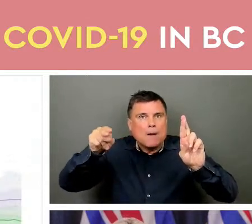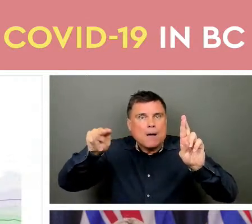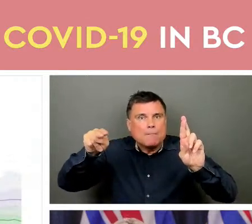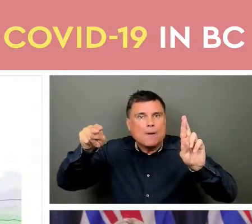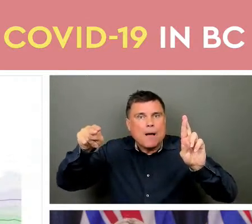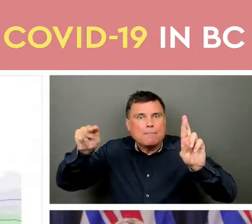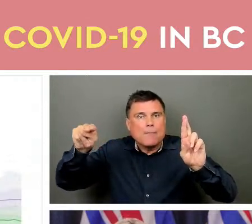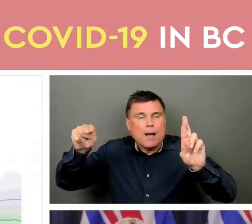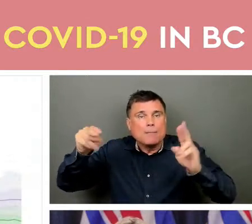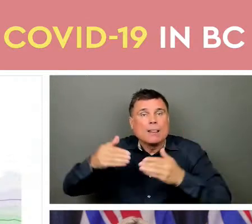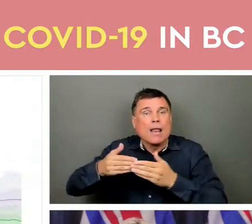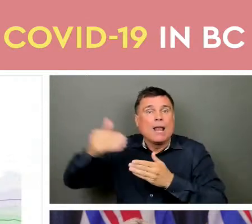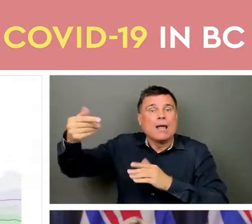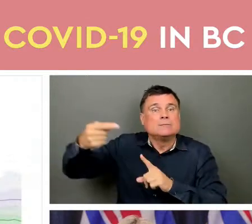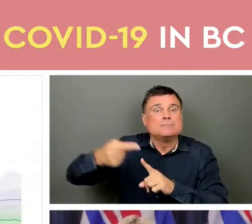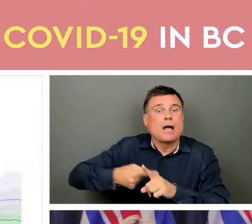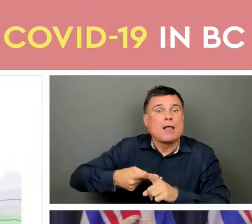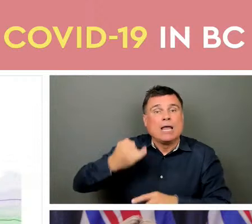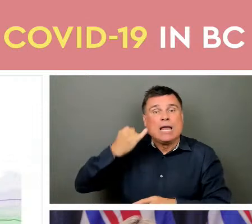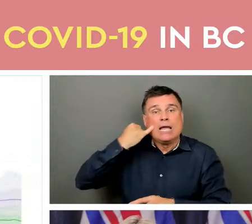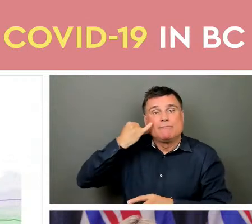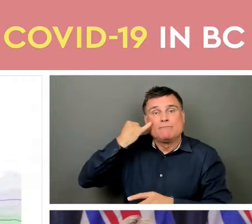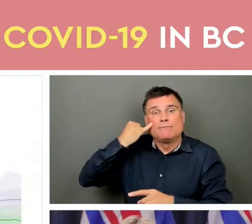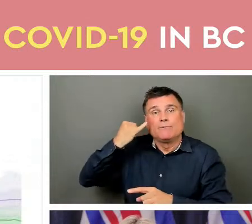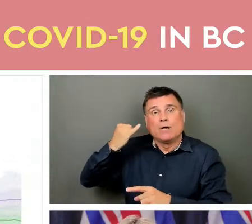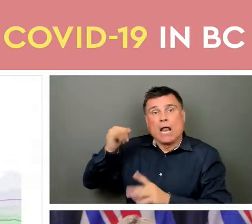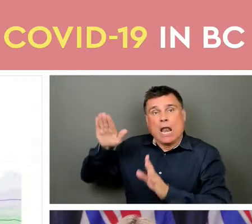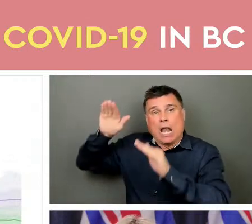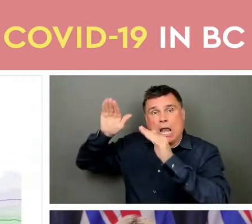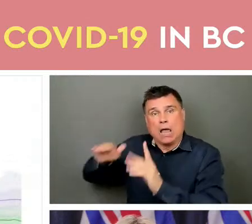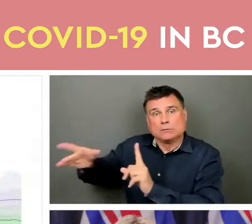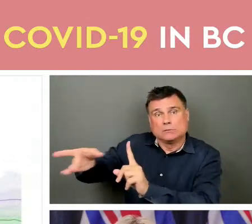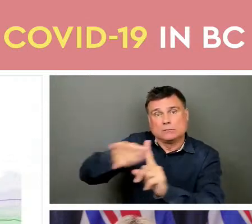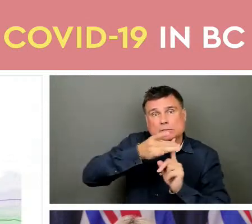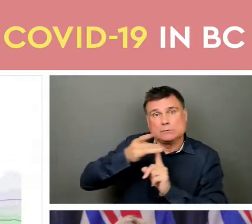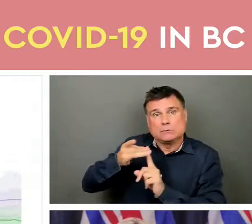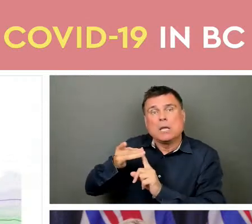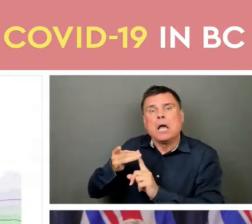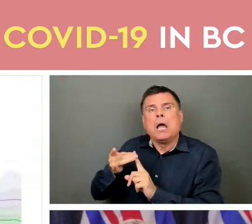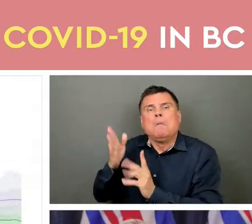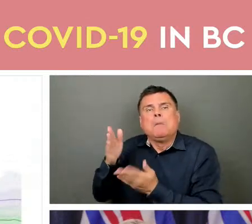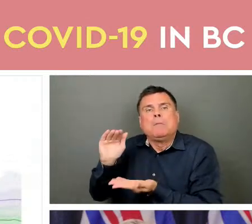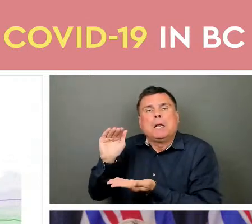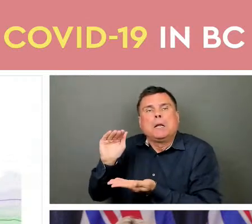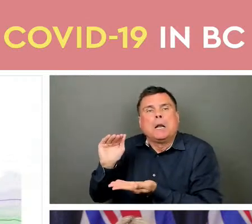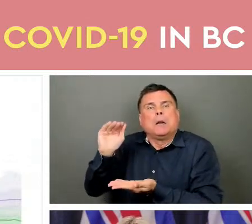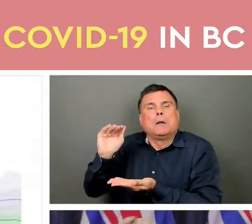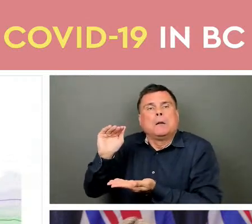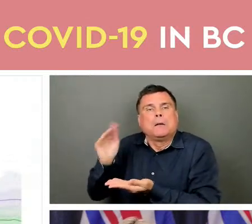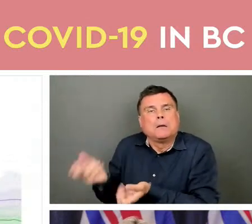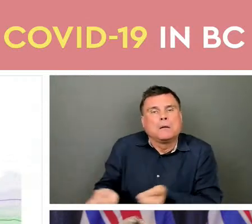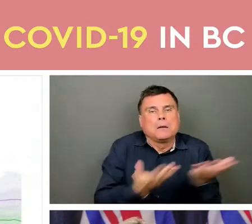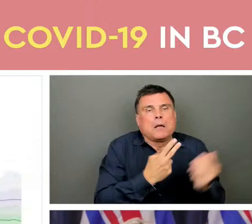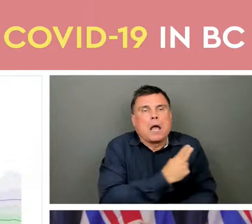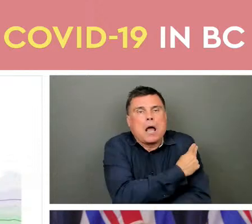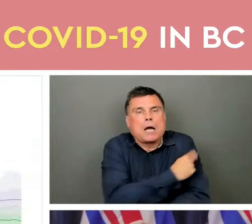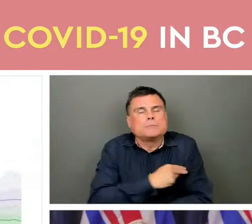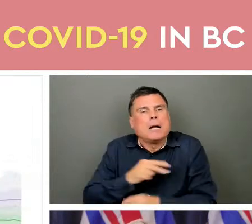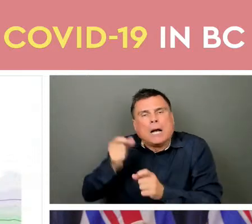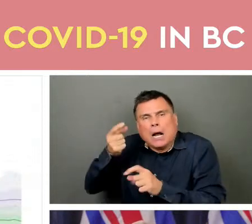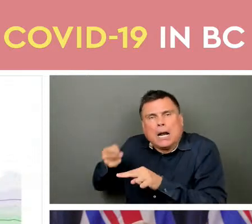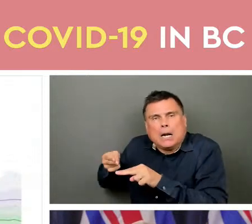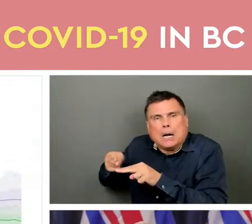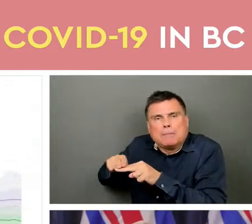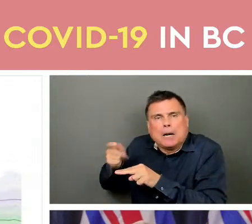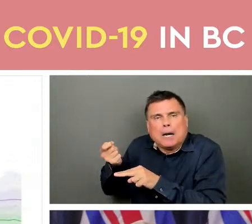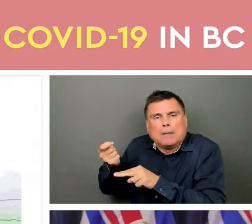next month and slightly increasing hospitalizations over the next month, but not at the rate